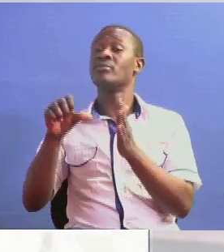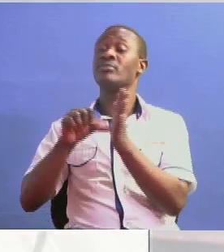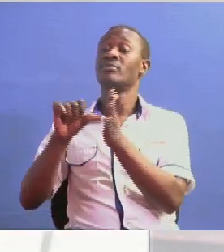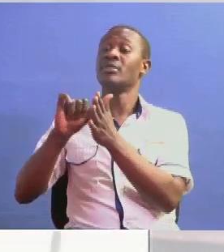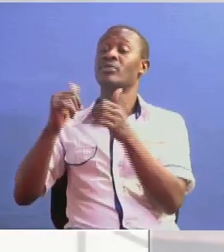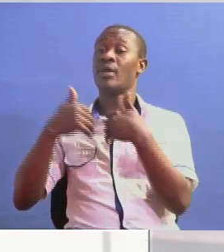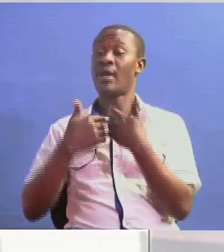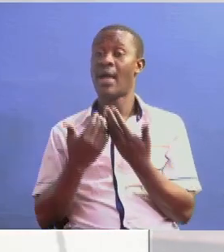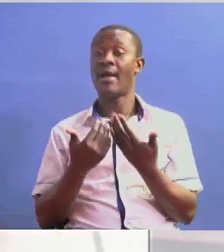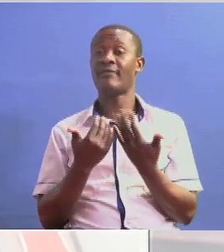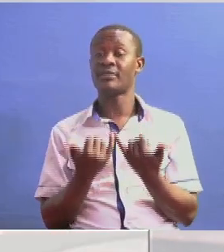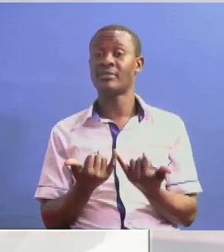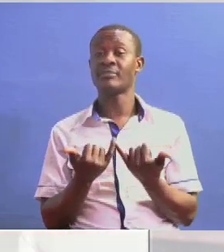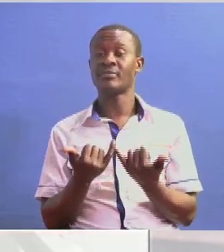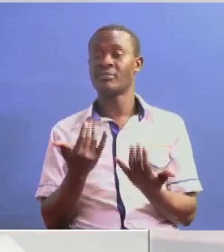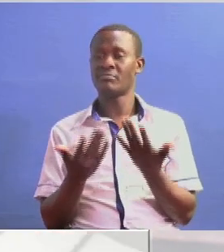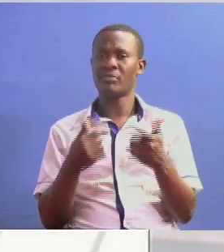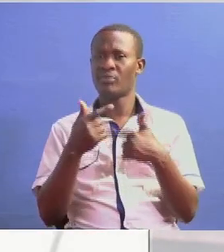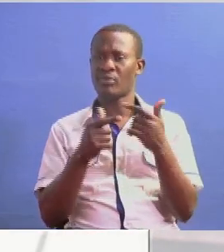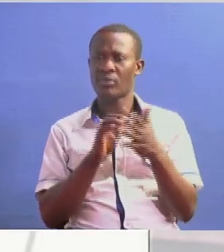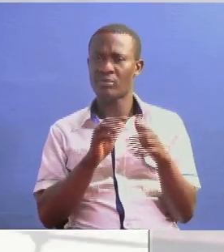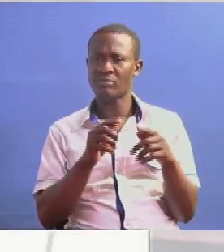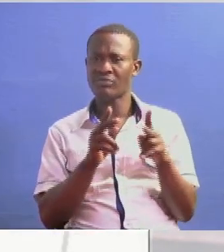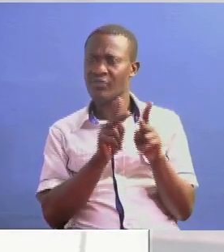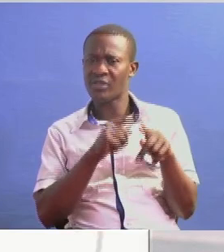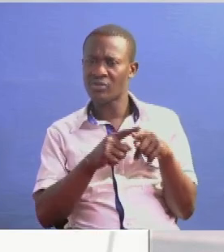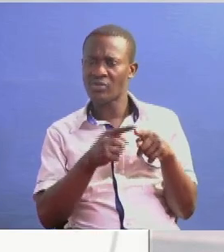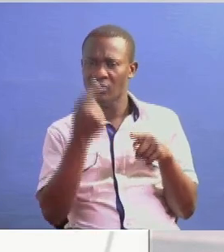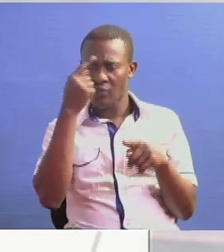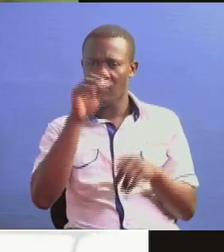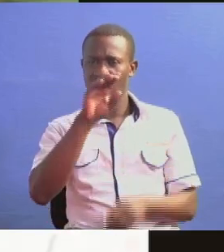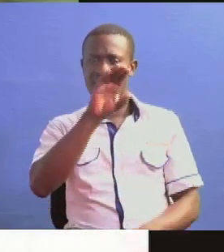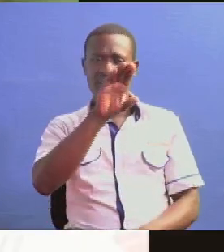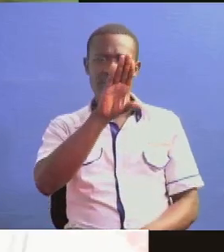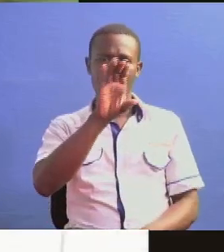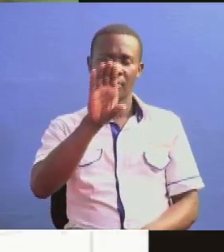we are tackling right now? Do you think maybe we rushed too soon for this CBC?